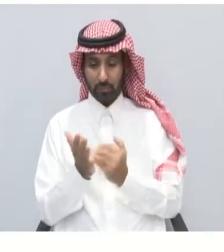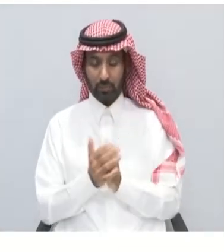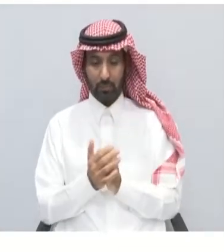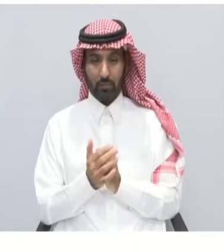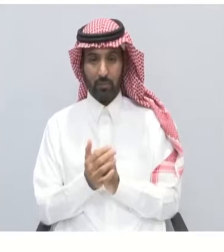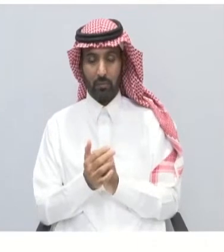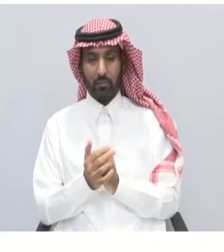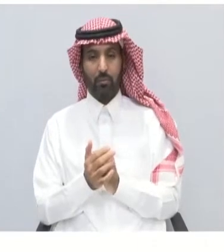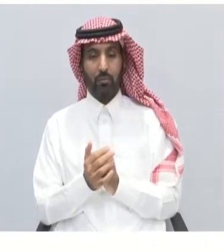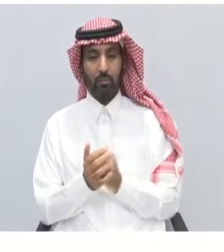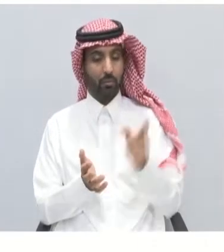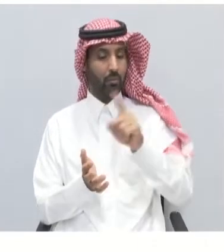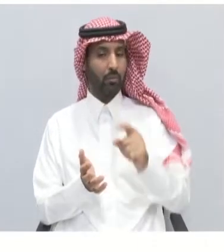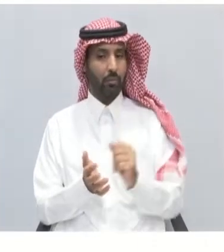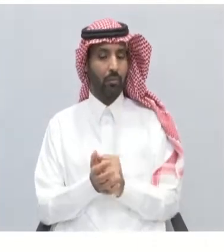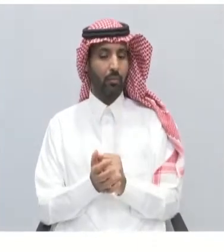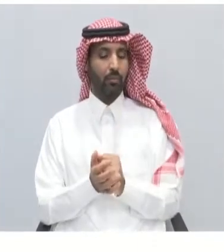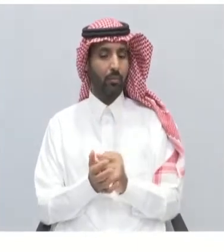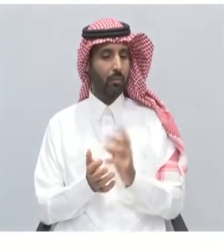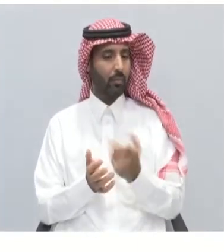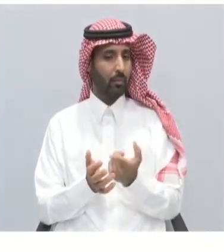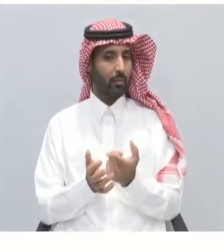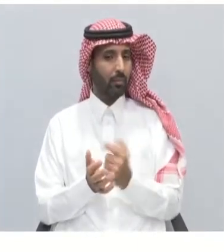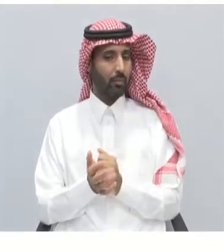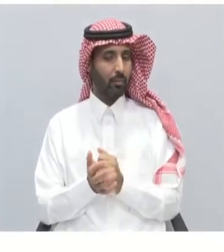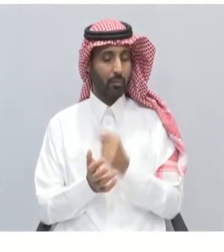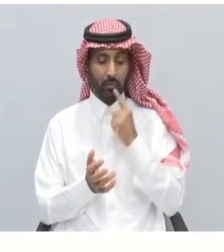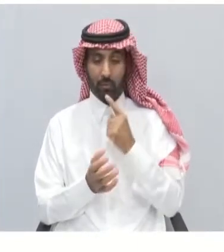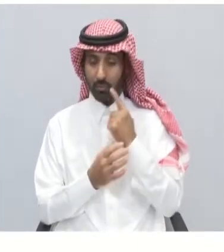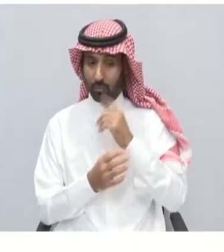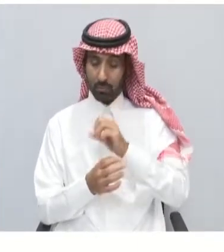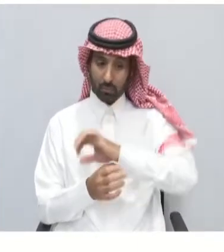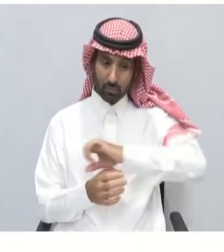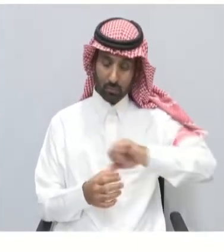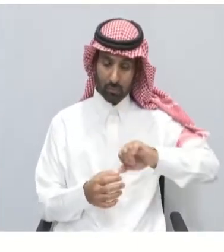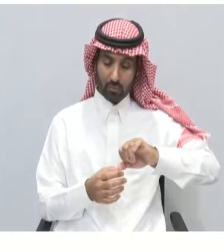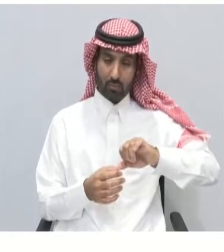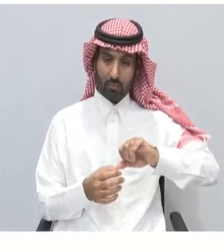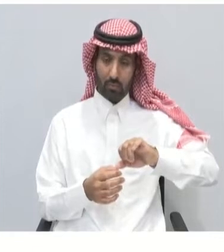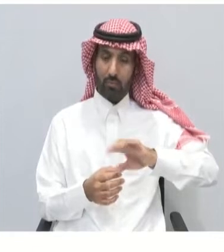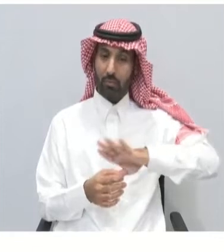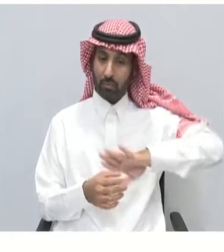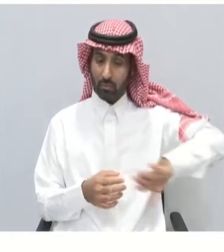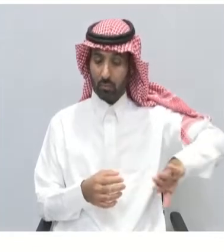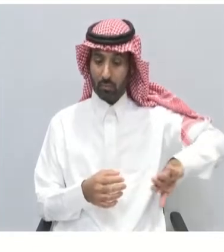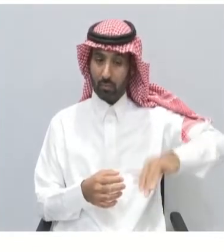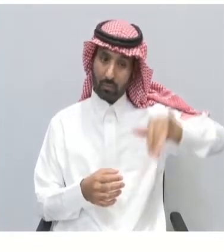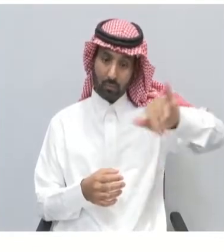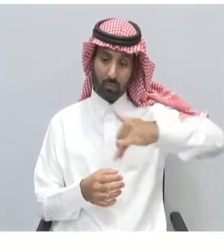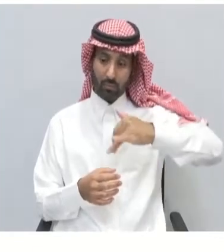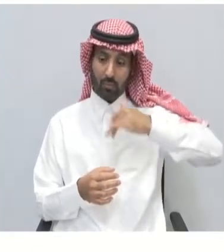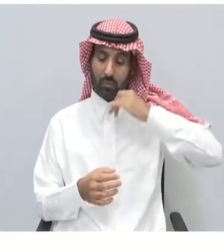So the question is here, when you hold the door open, when you hold the door open